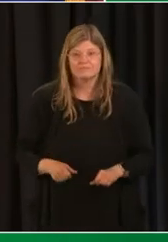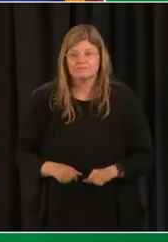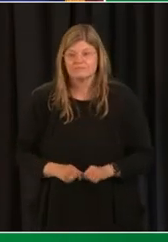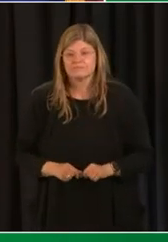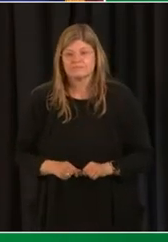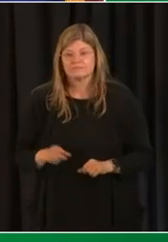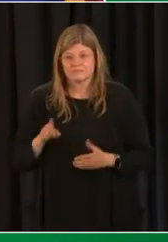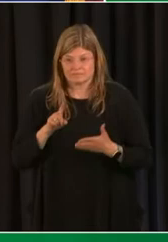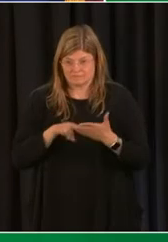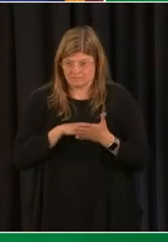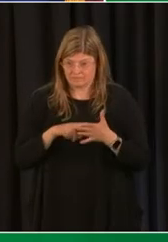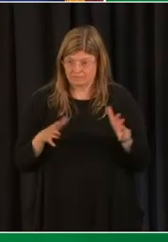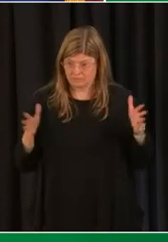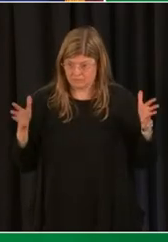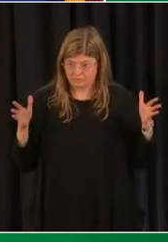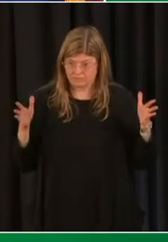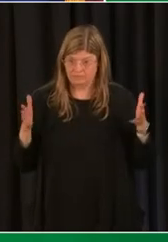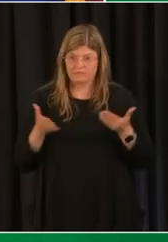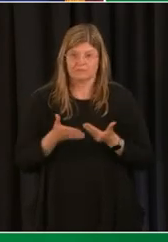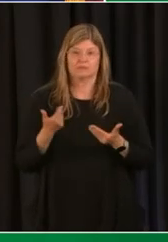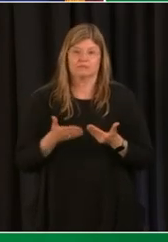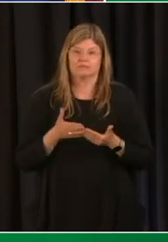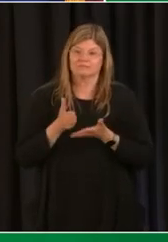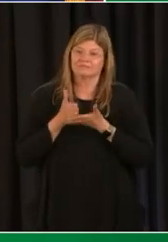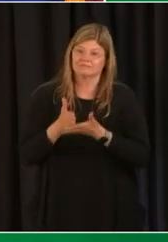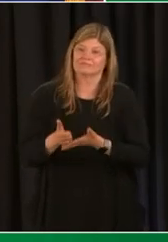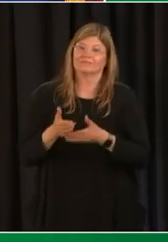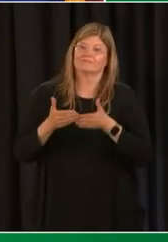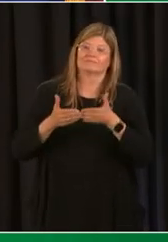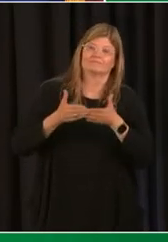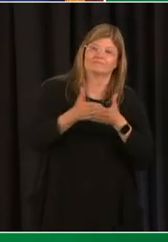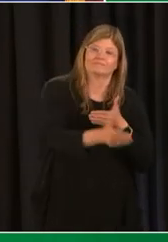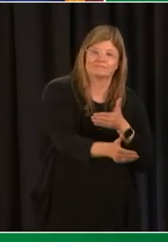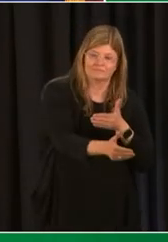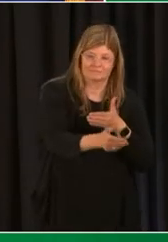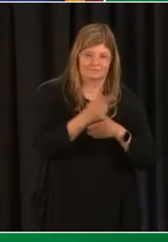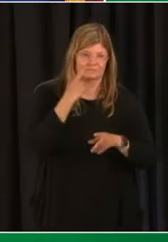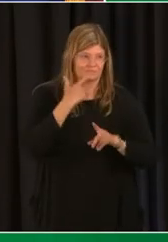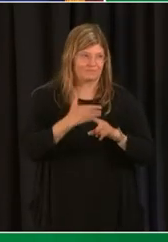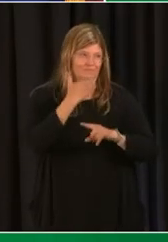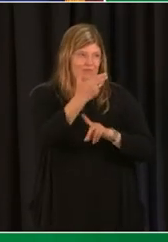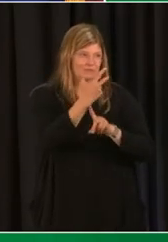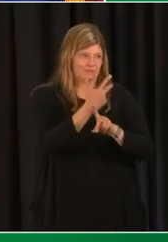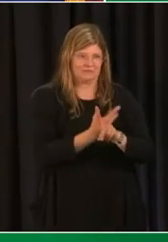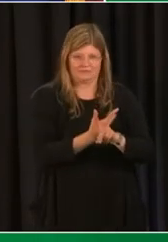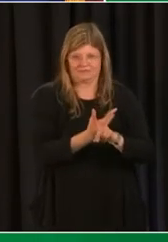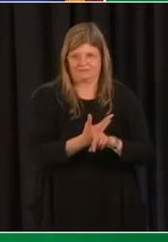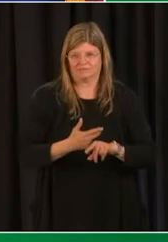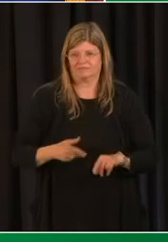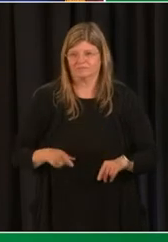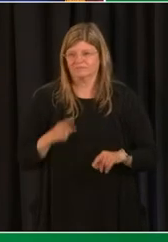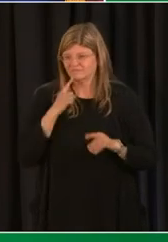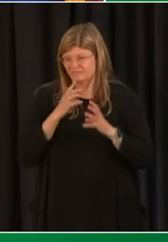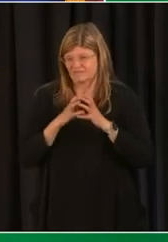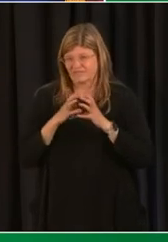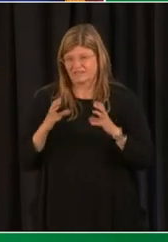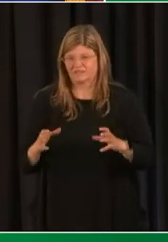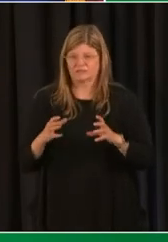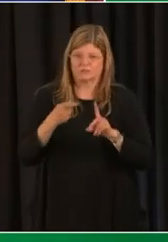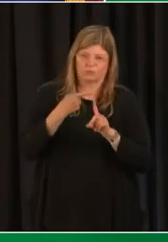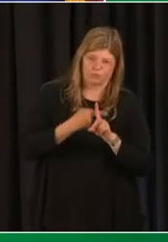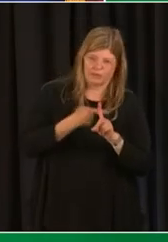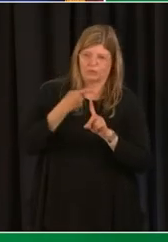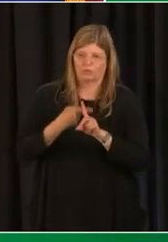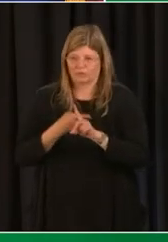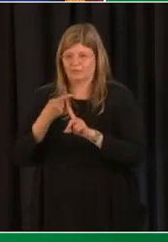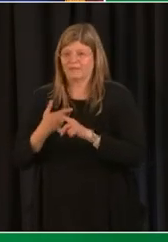gets paid. And that we even help you with your forward rent for the next 3 months. Now, we've been talking a lot and using the word rent, but